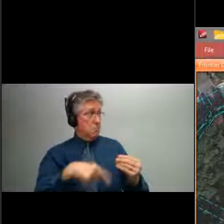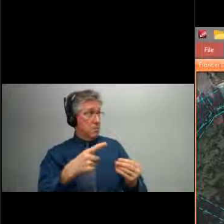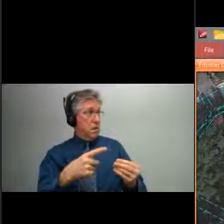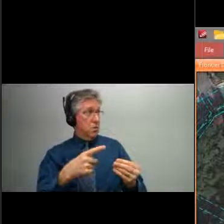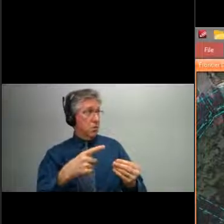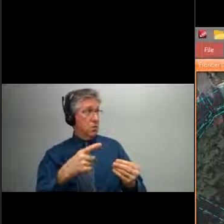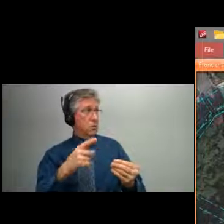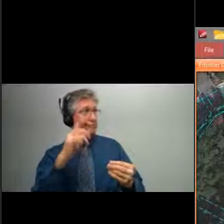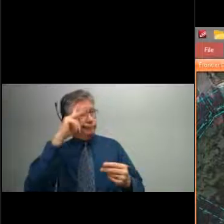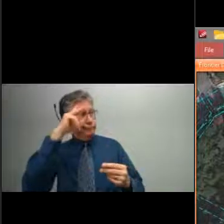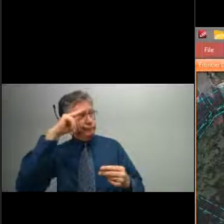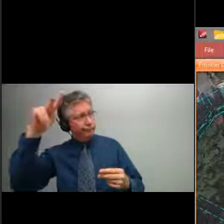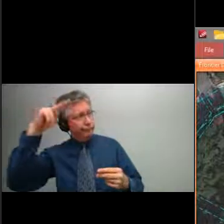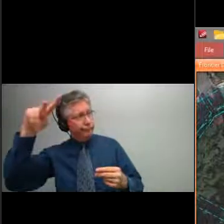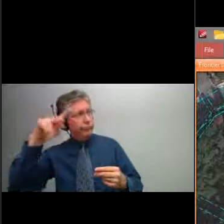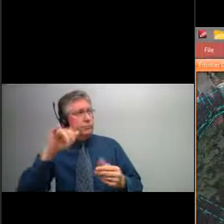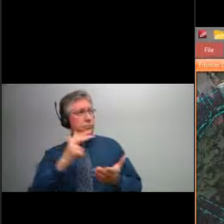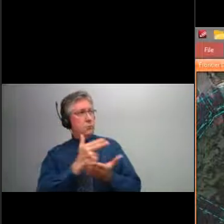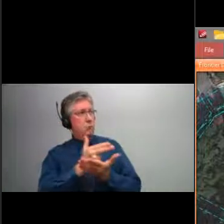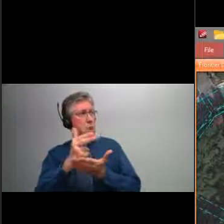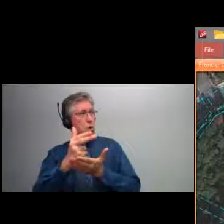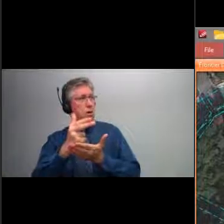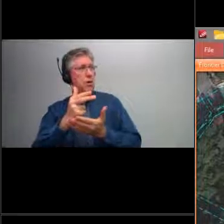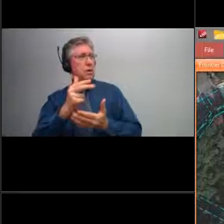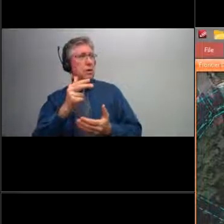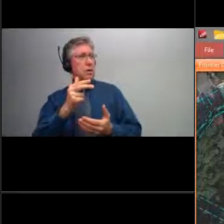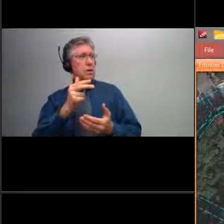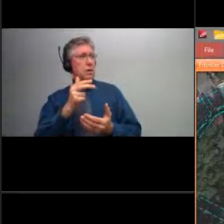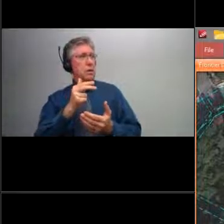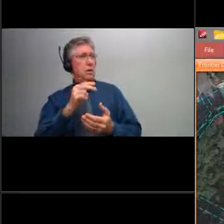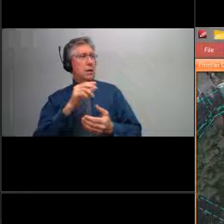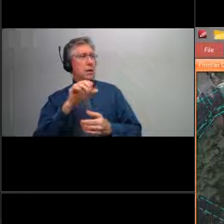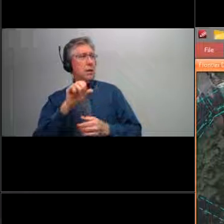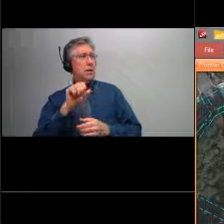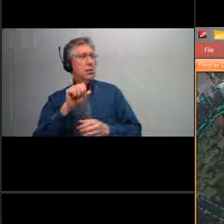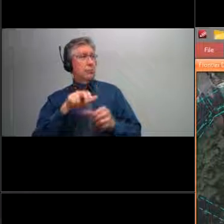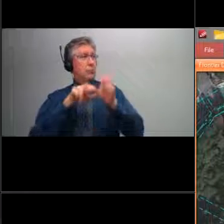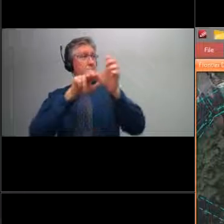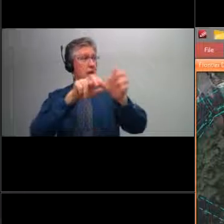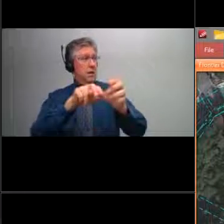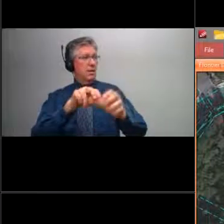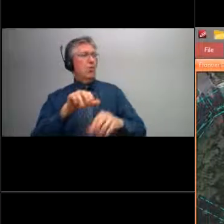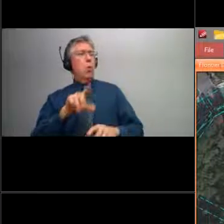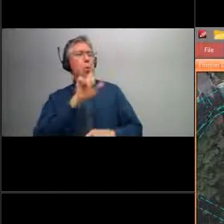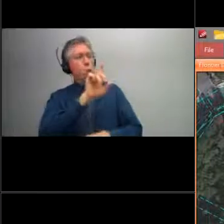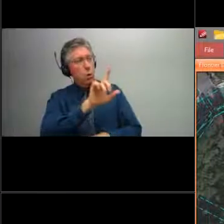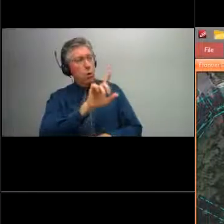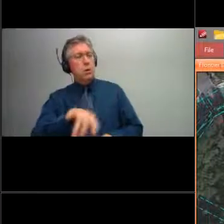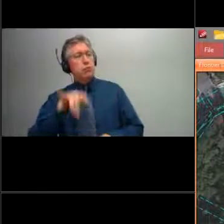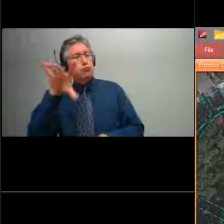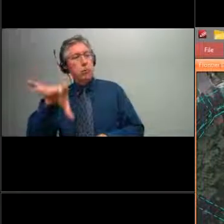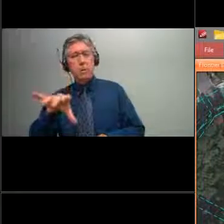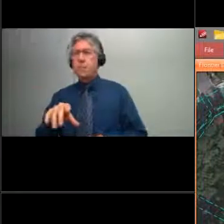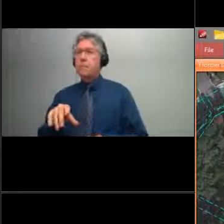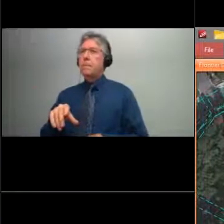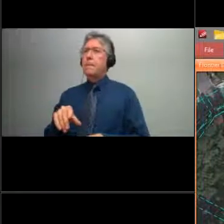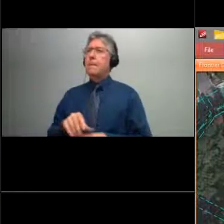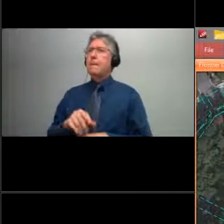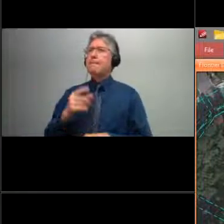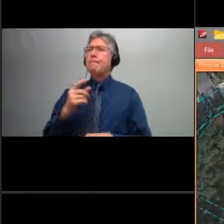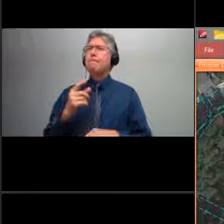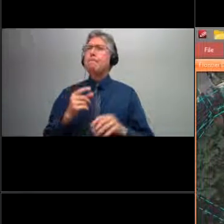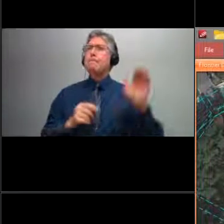philosophy of the park and ride or the drop-off area? Can you ask that question one more